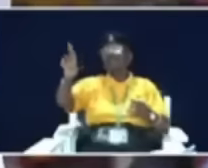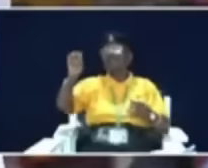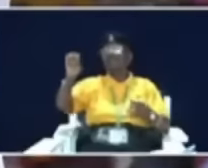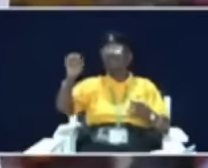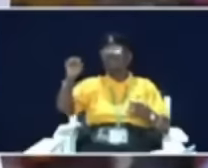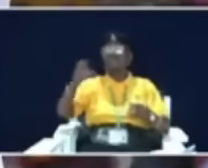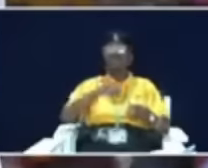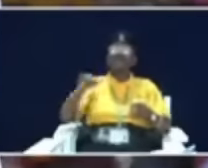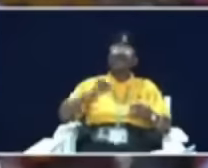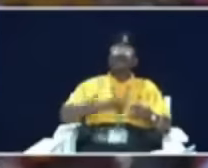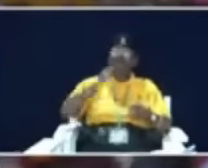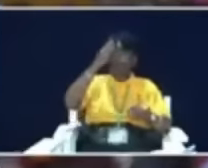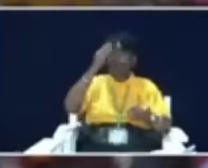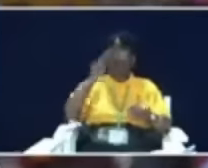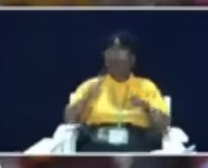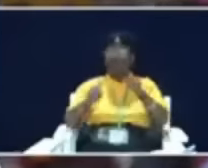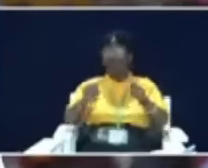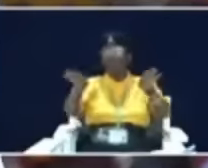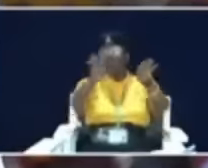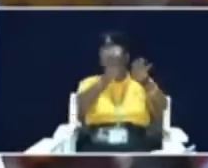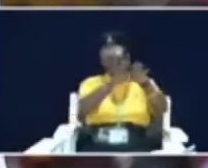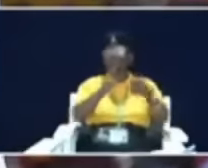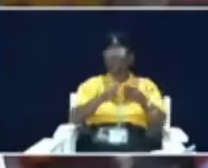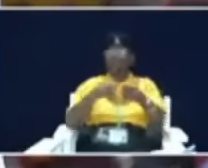I know people close to me